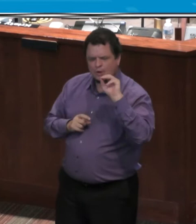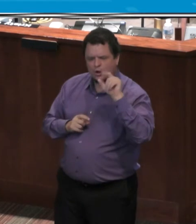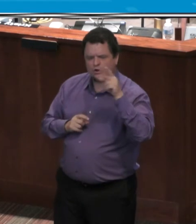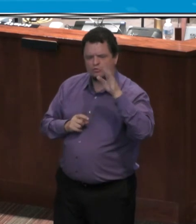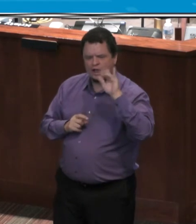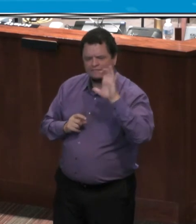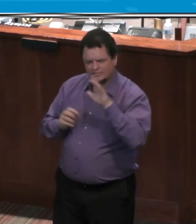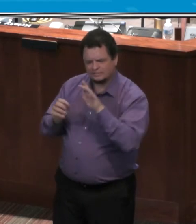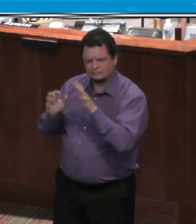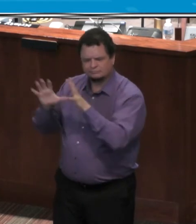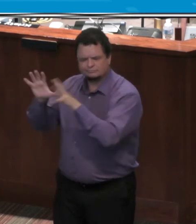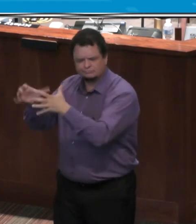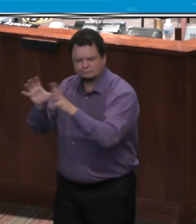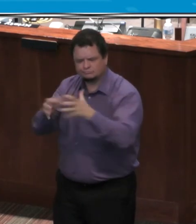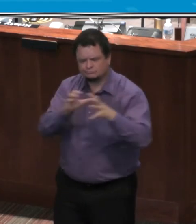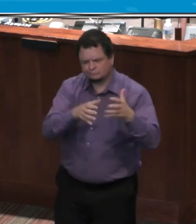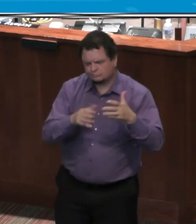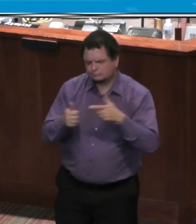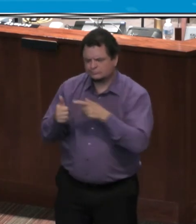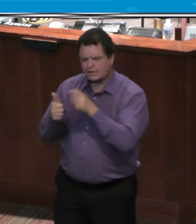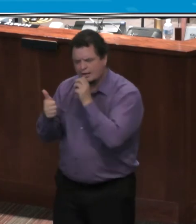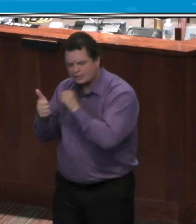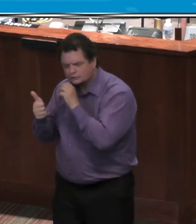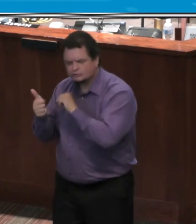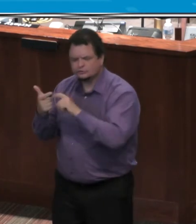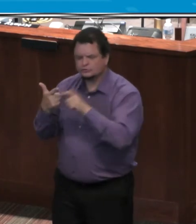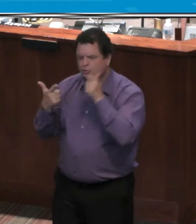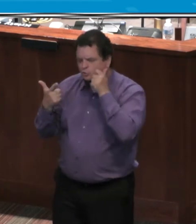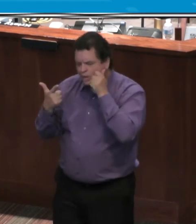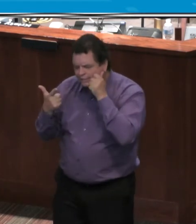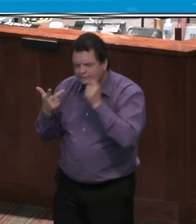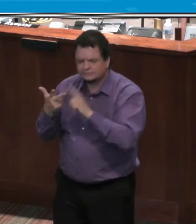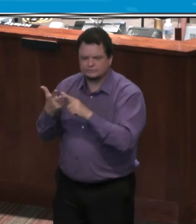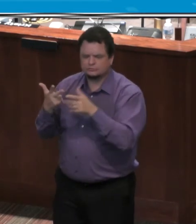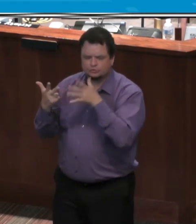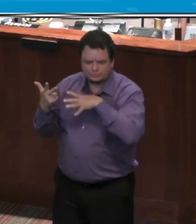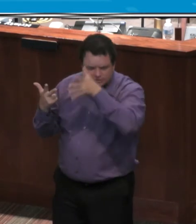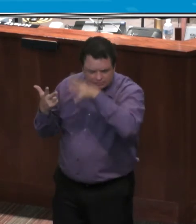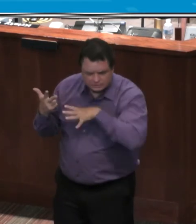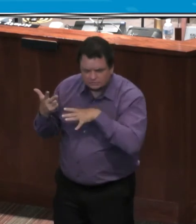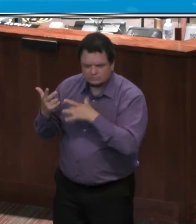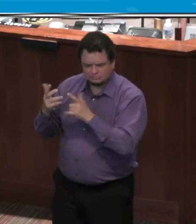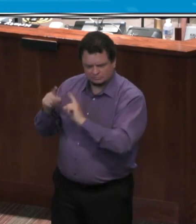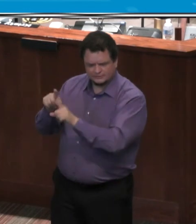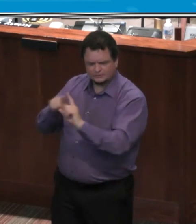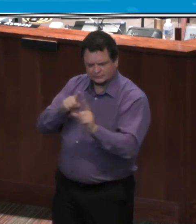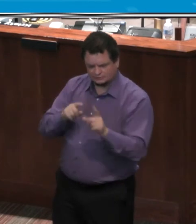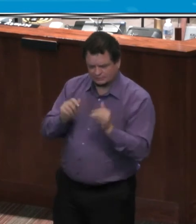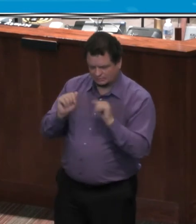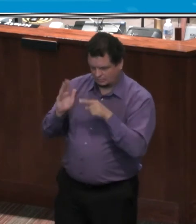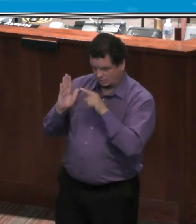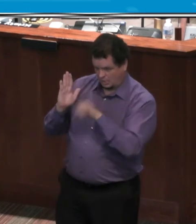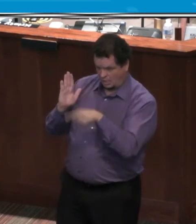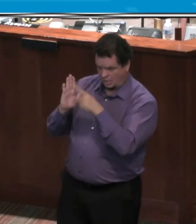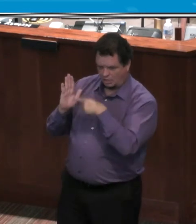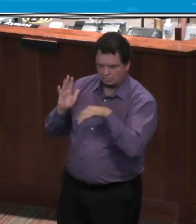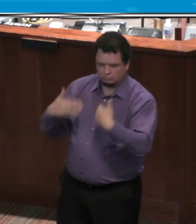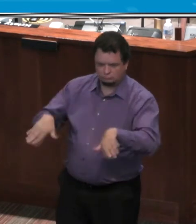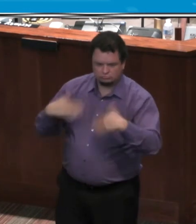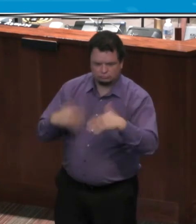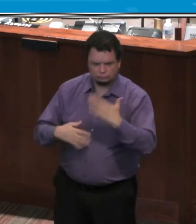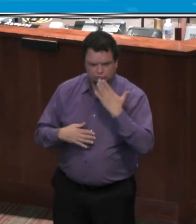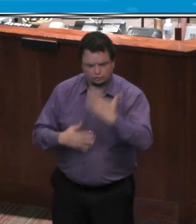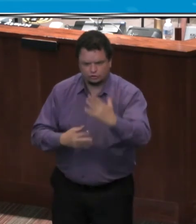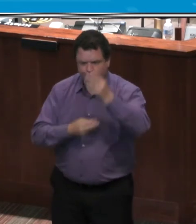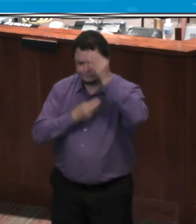see the numbers. So this is a very valuable page for people to explore the demographics of COVID within El Paso County. We've also, this